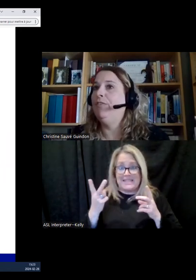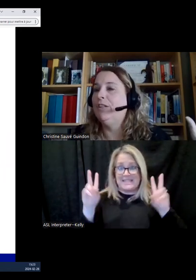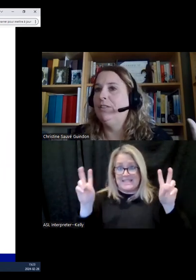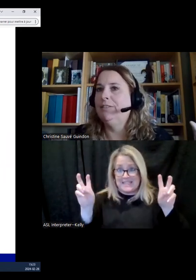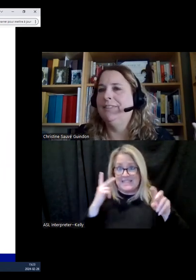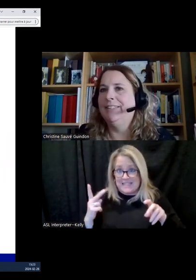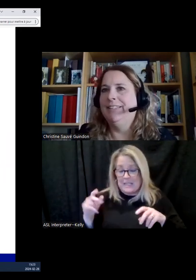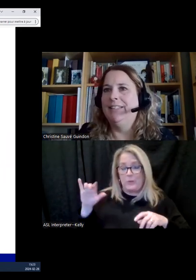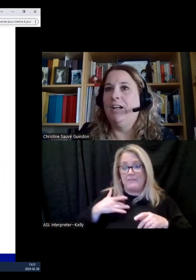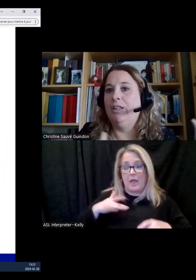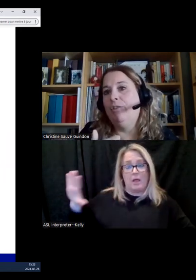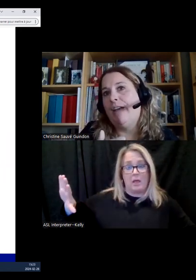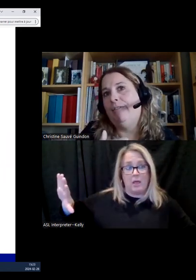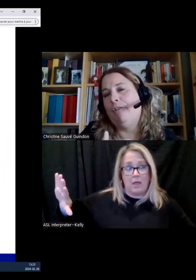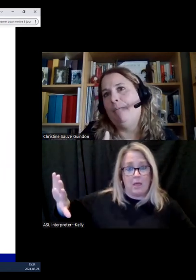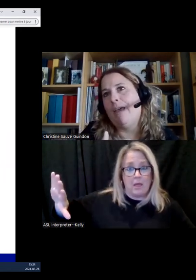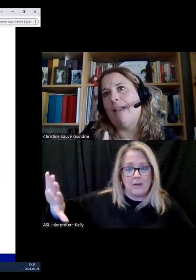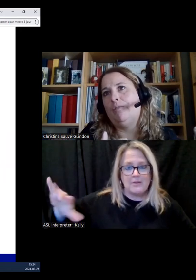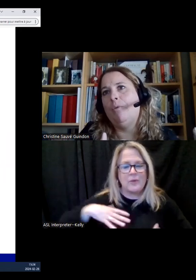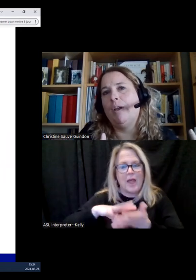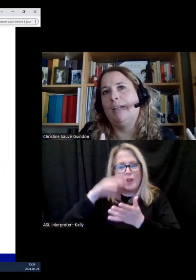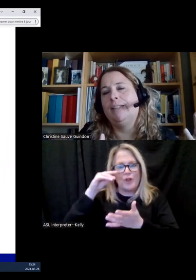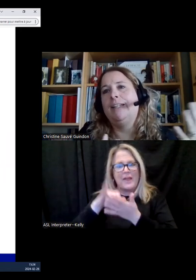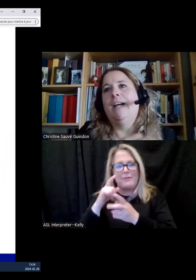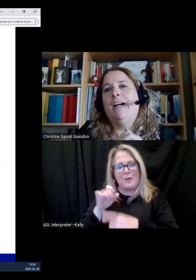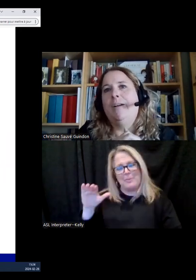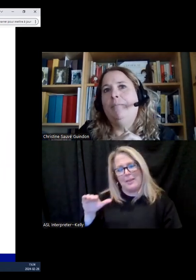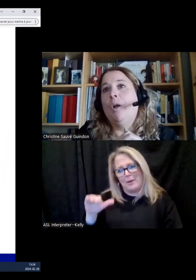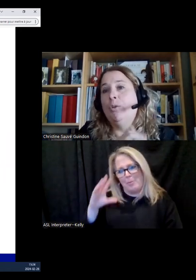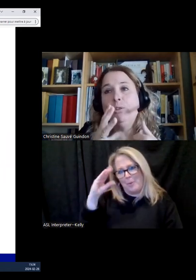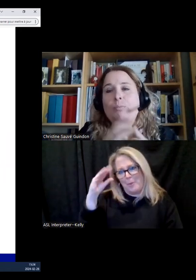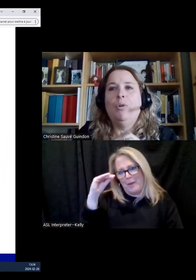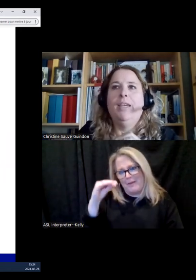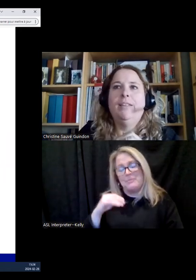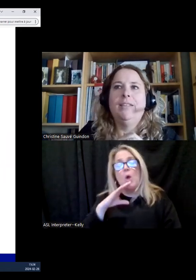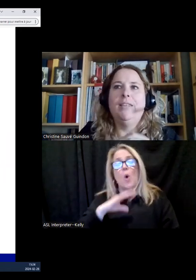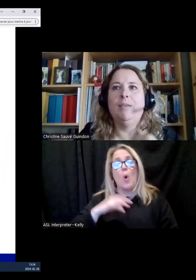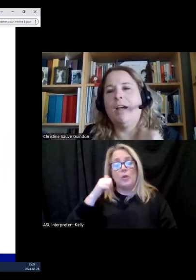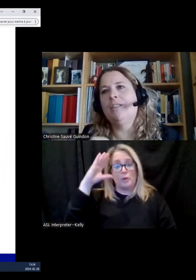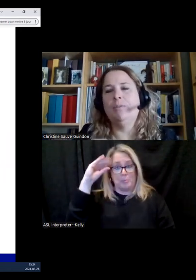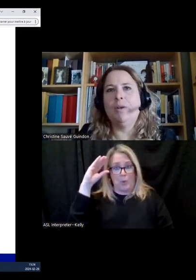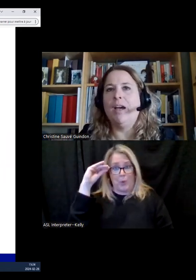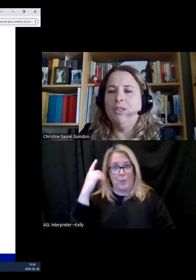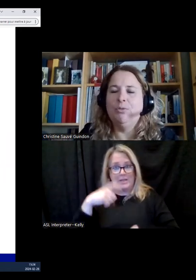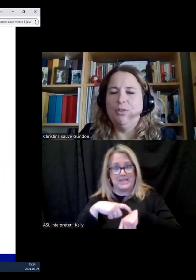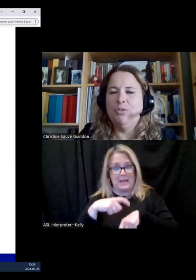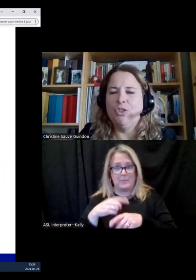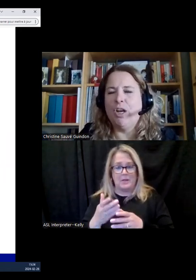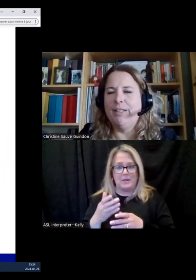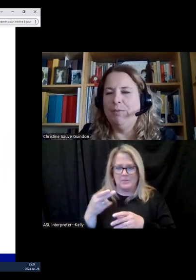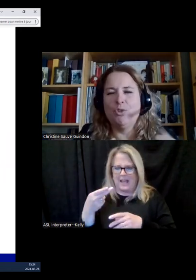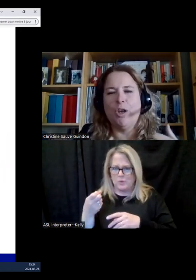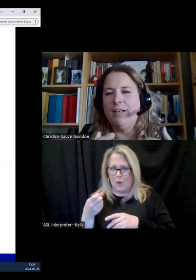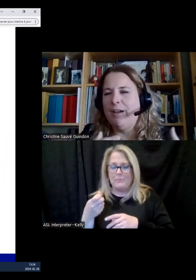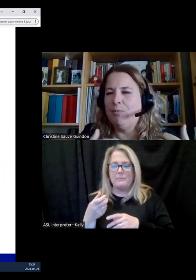he would feel. I learned that from that little boy. An older boy, he would ask him at high school to